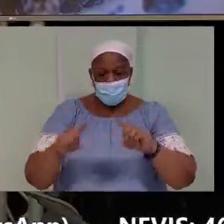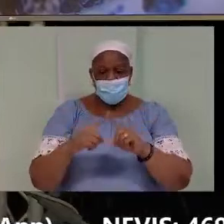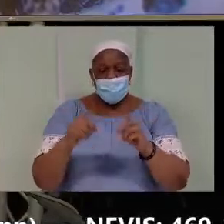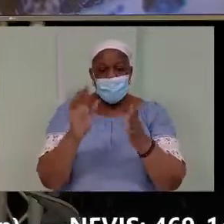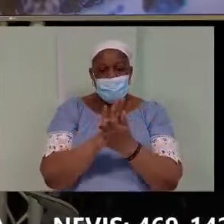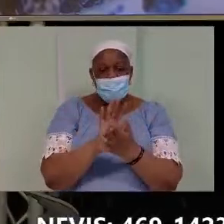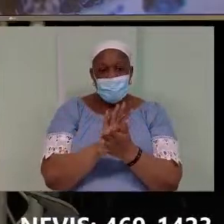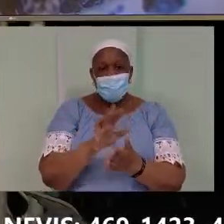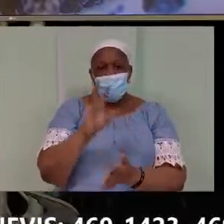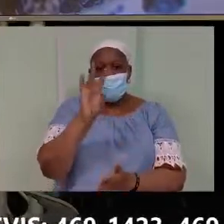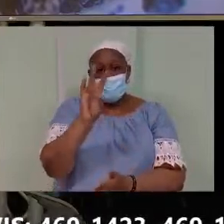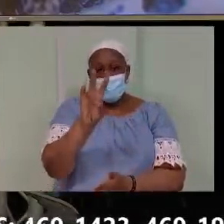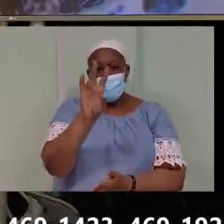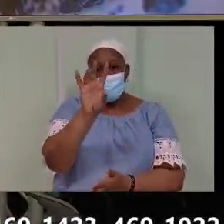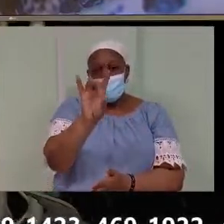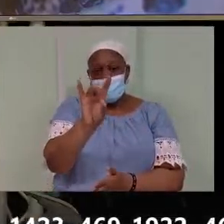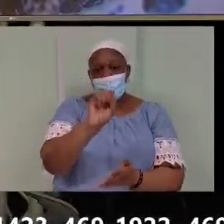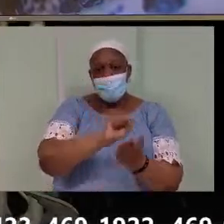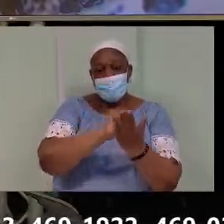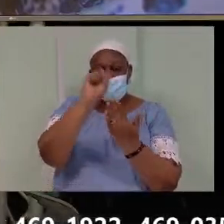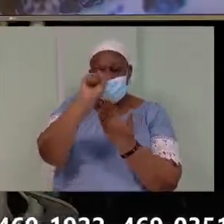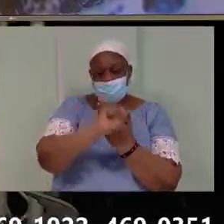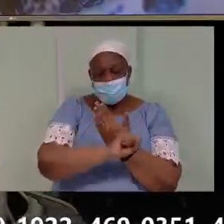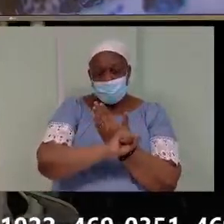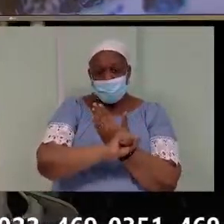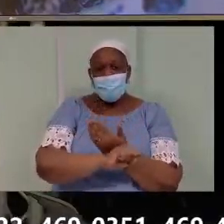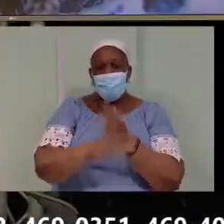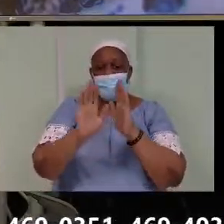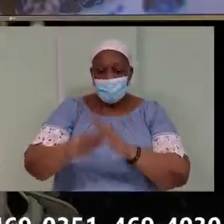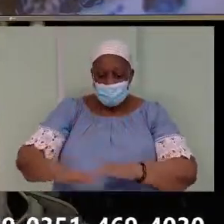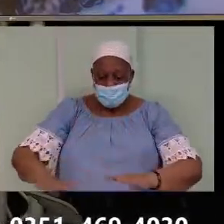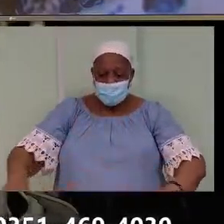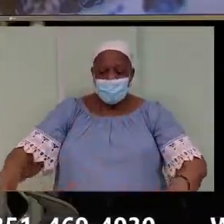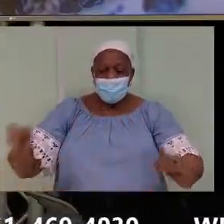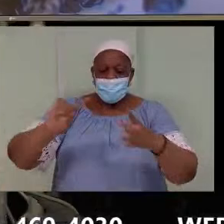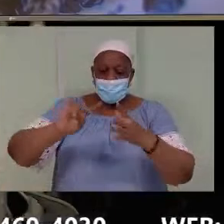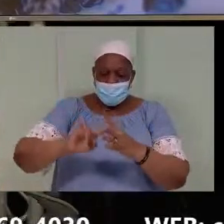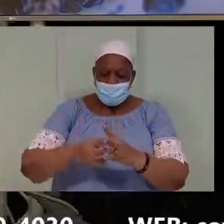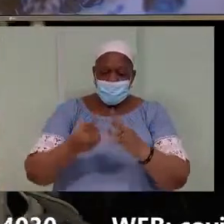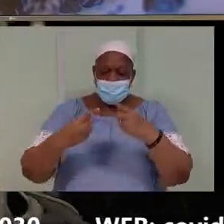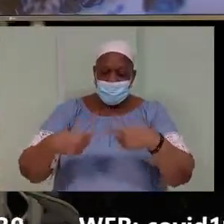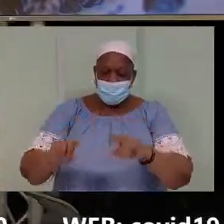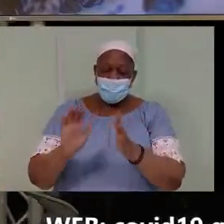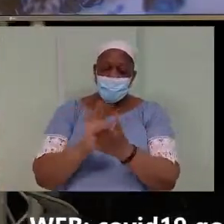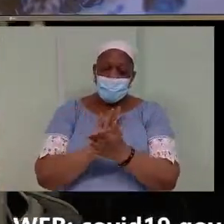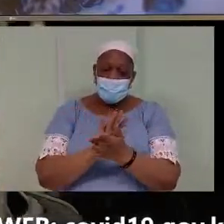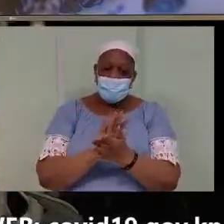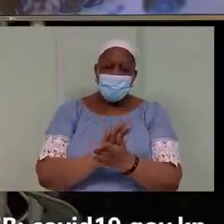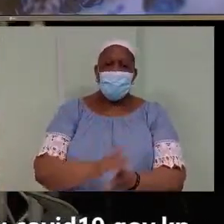7th and 8th. The students begin coming in on the 9th.